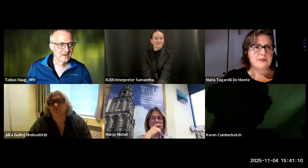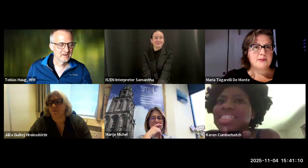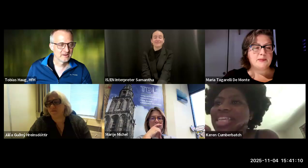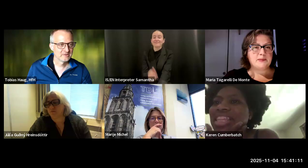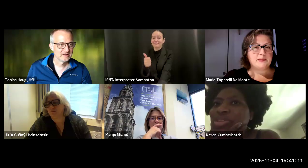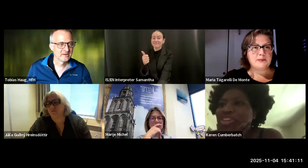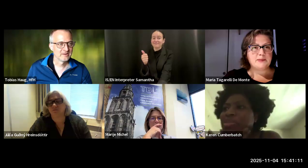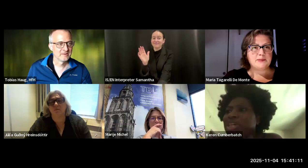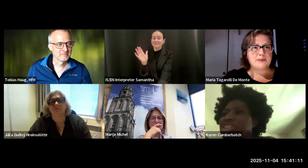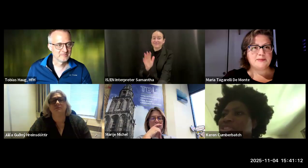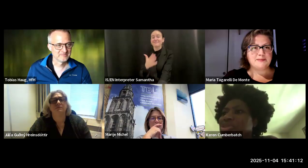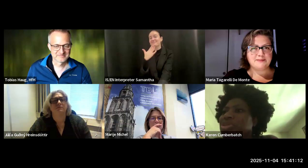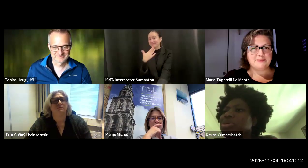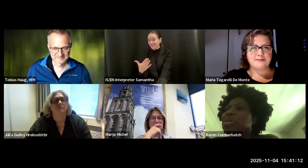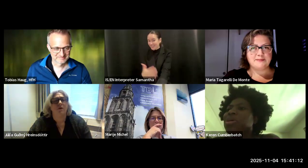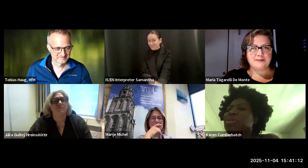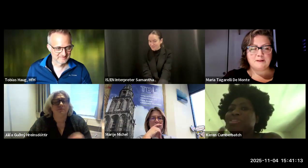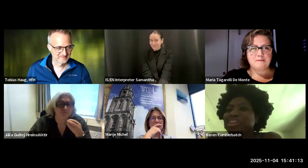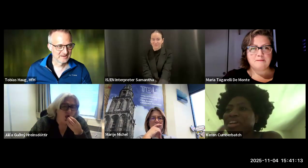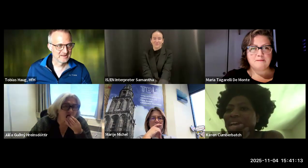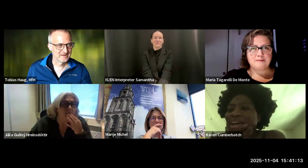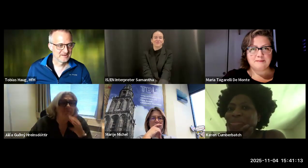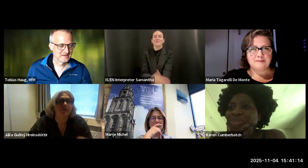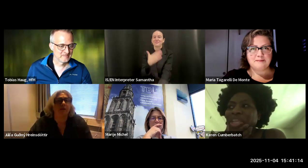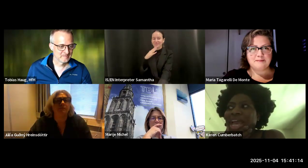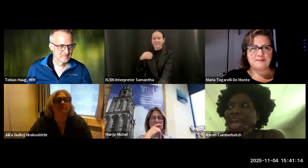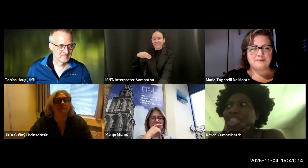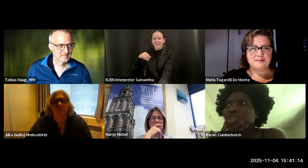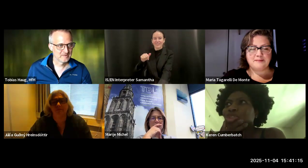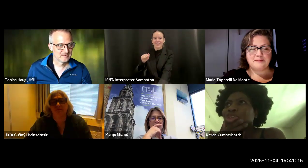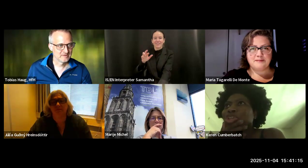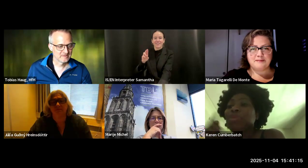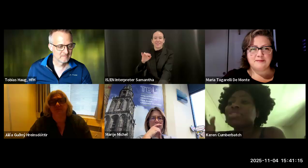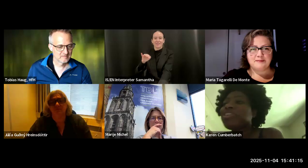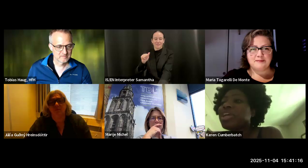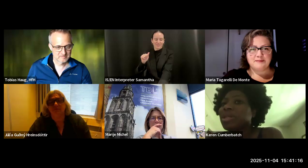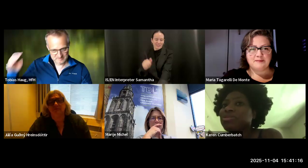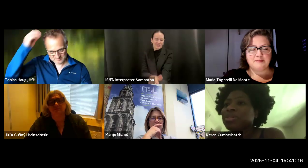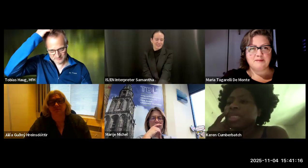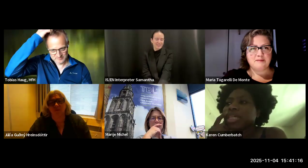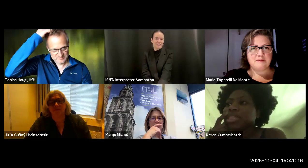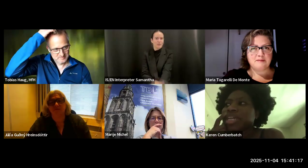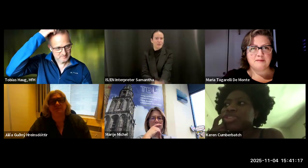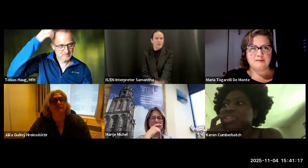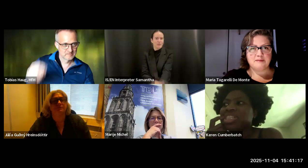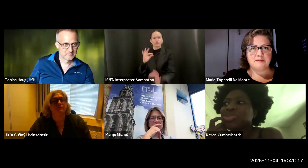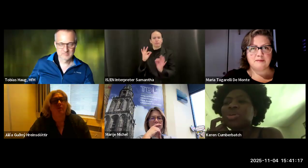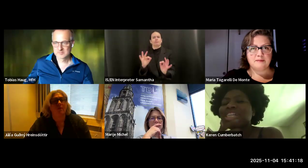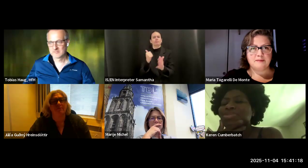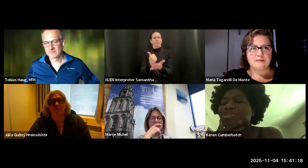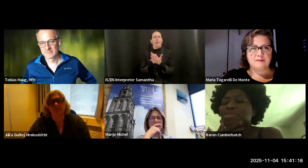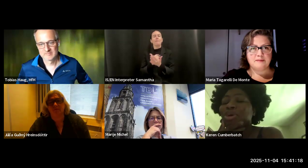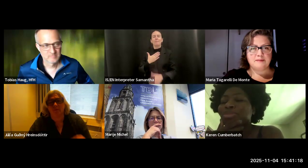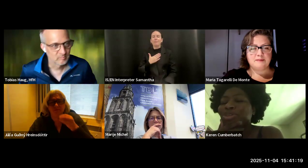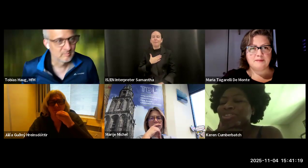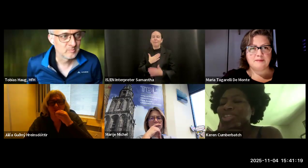I'd like to say thank you very much to Maria. That was very helpful because my students do